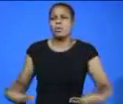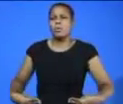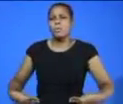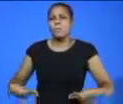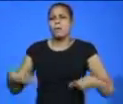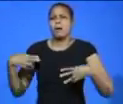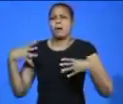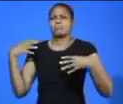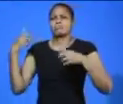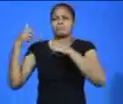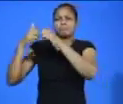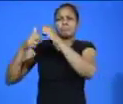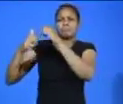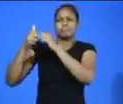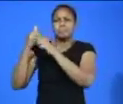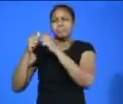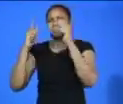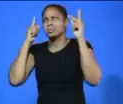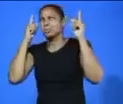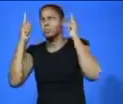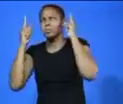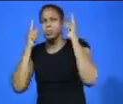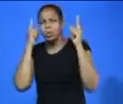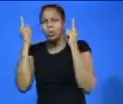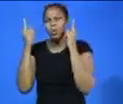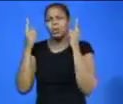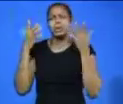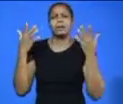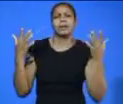is even made